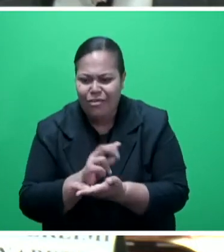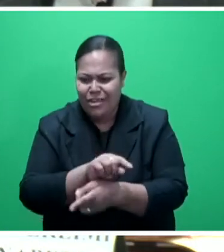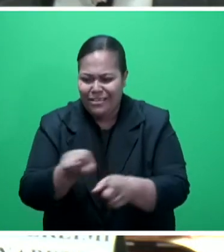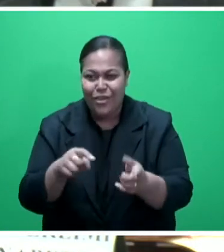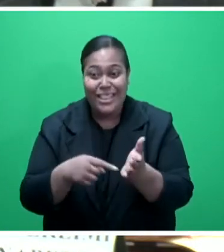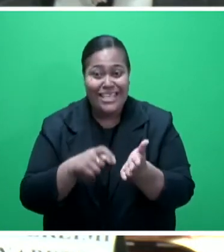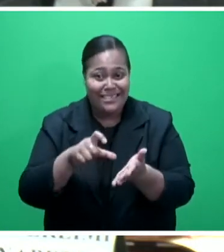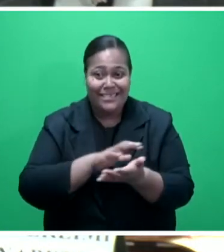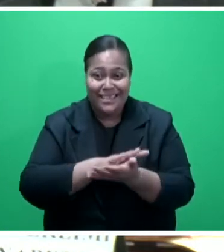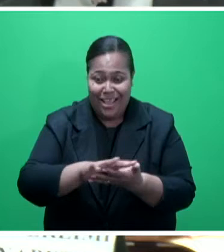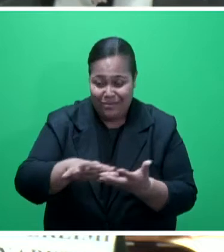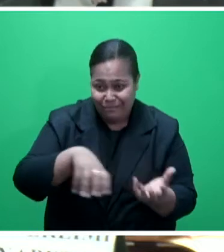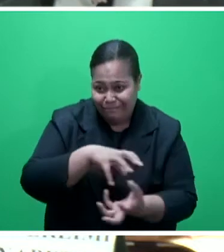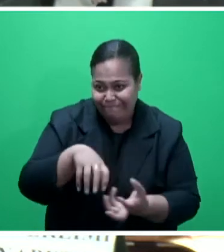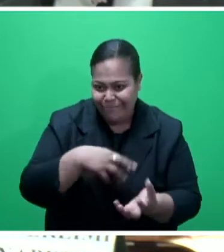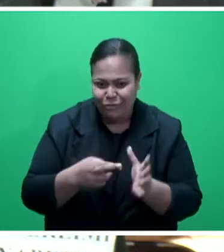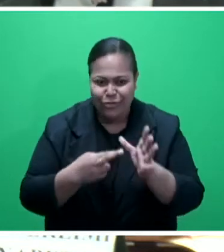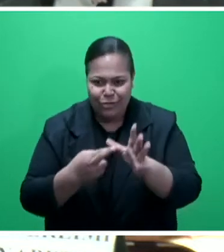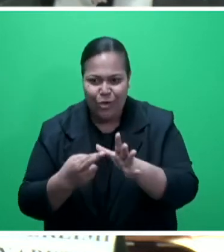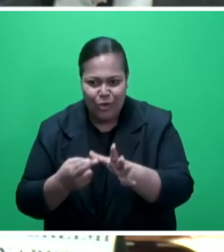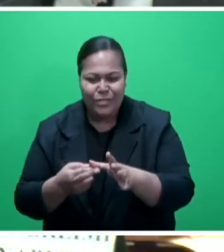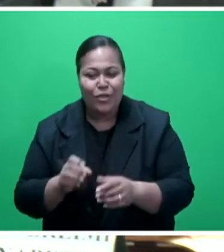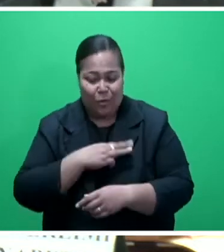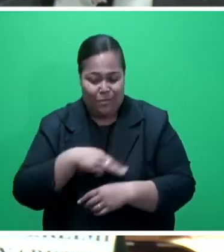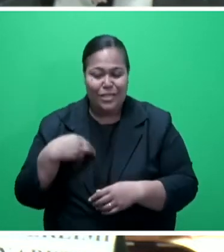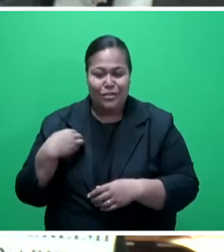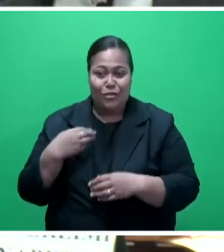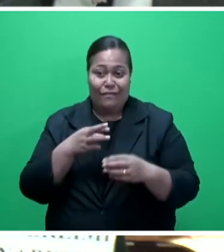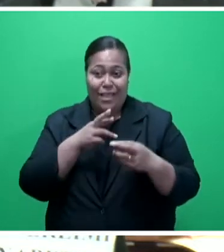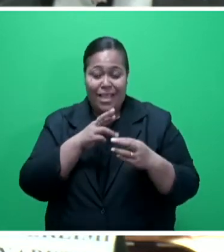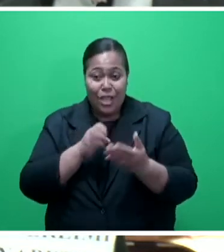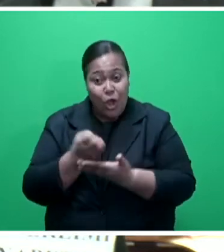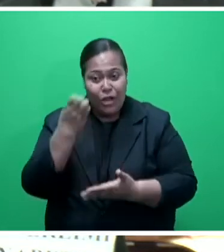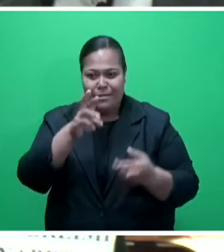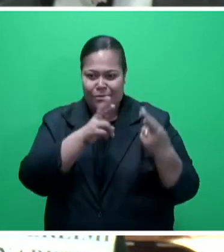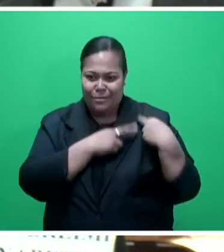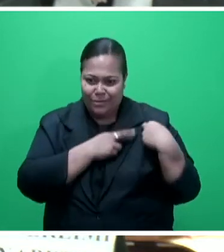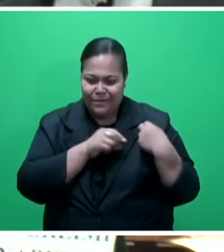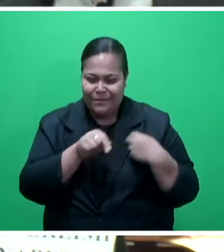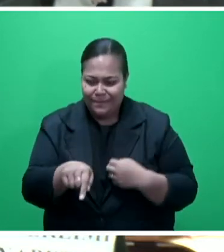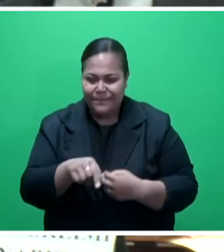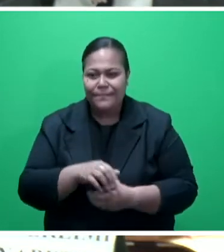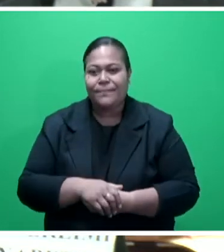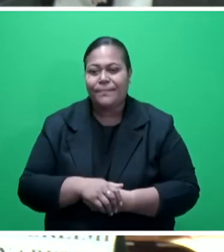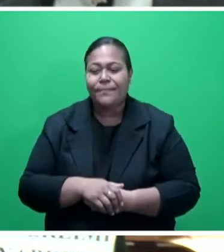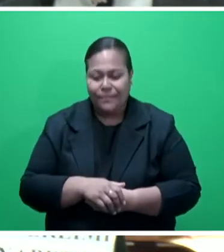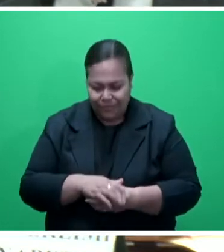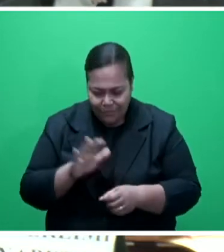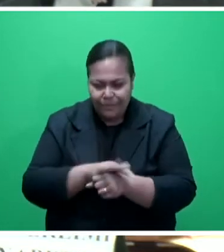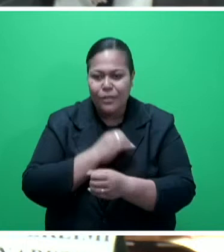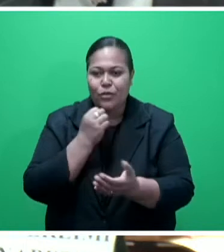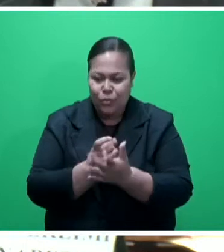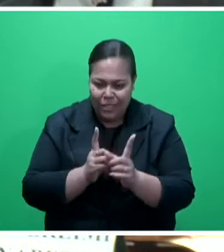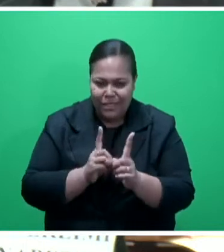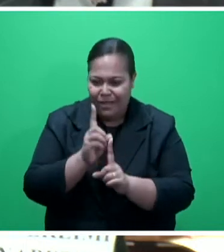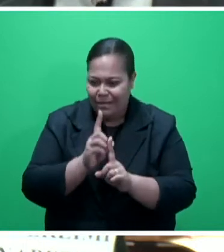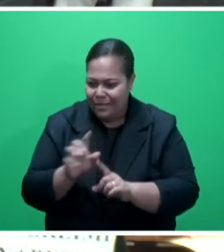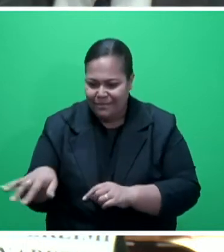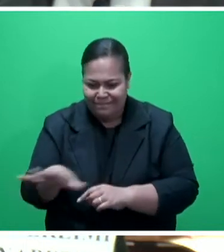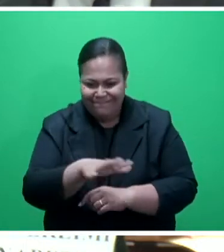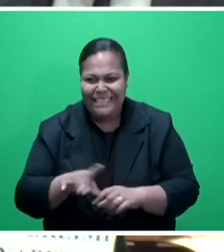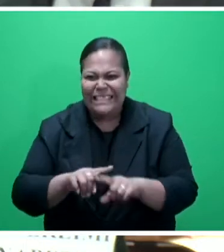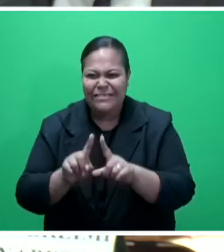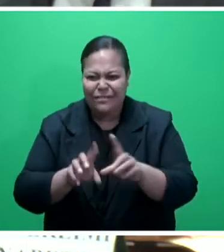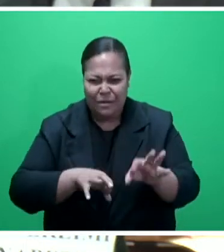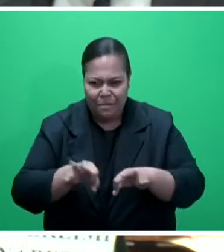plan that will be driven by the Ministry of Economy and line ministries so as to ensure the development of sector-specific